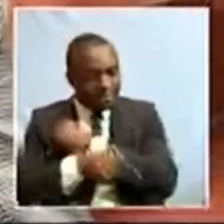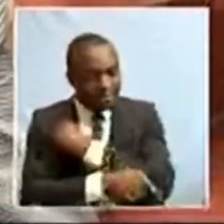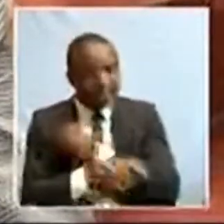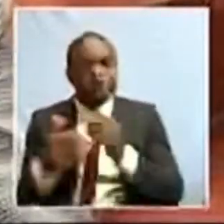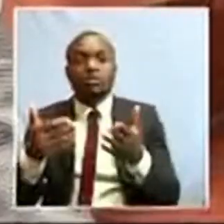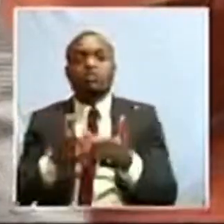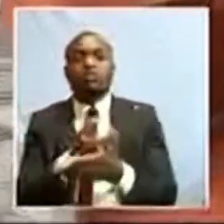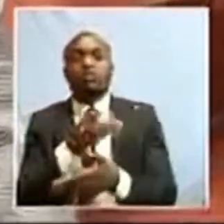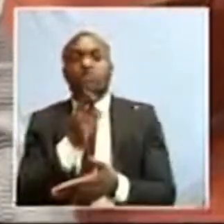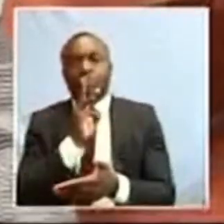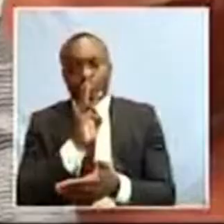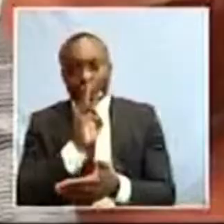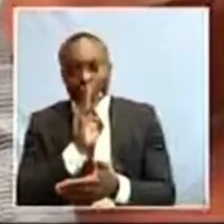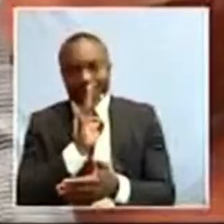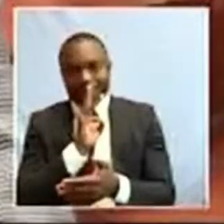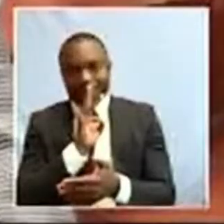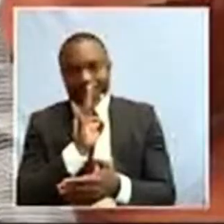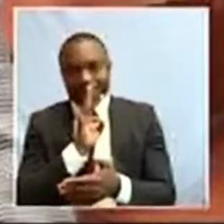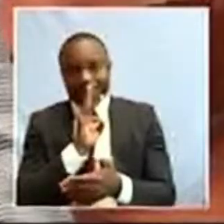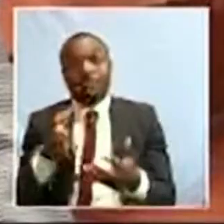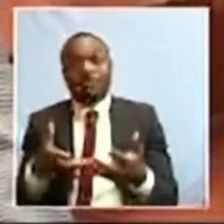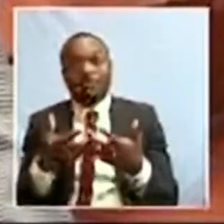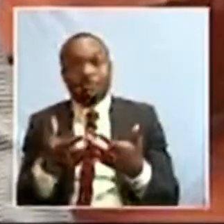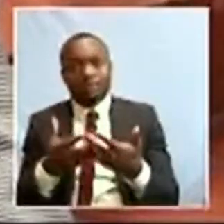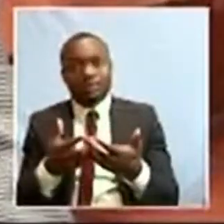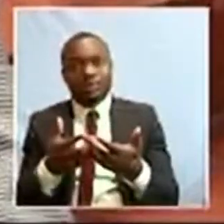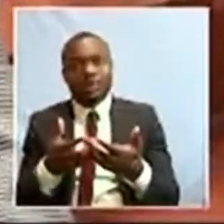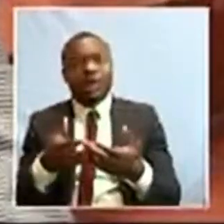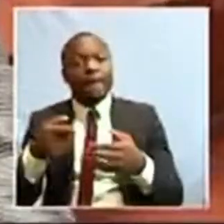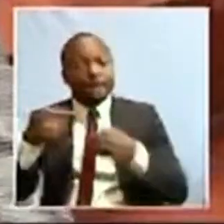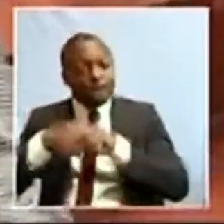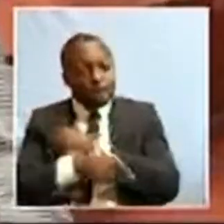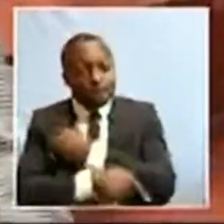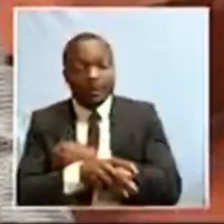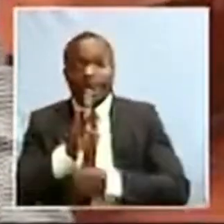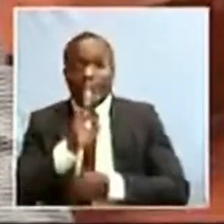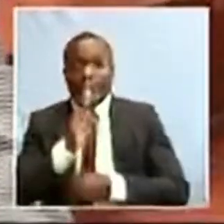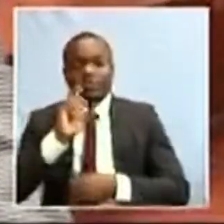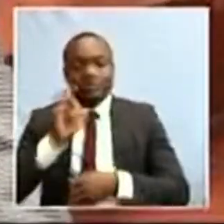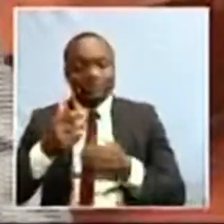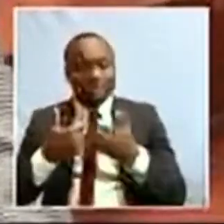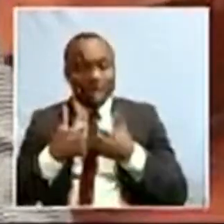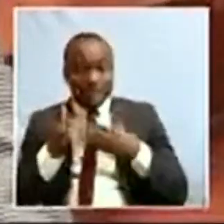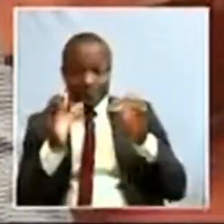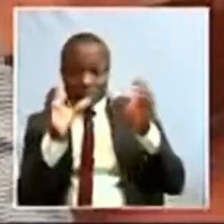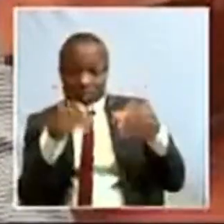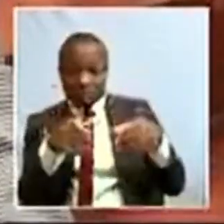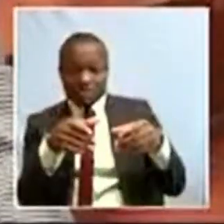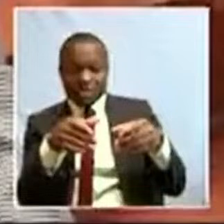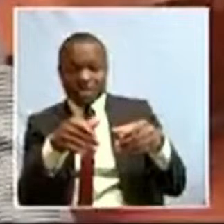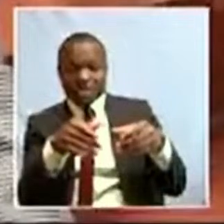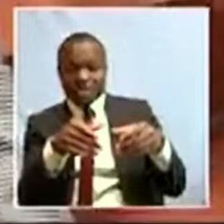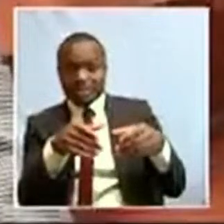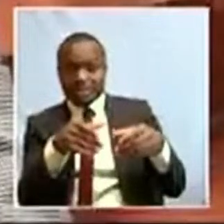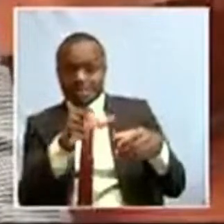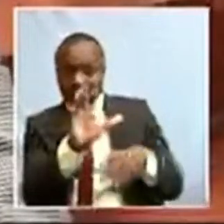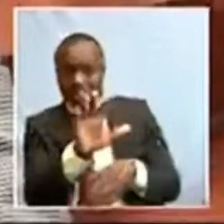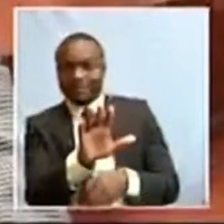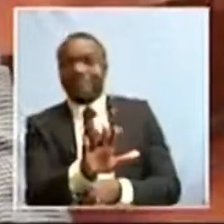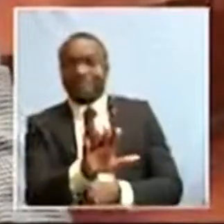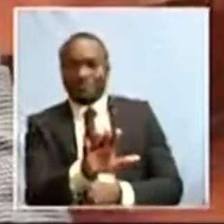that wherever we are drilling a borehole, we have to make sure that we have a viewership committee that is formed or